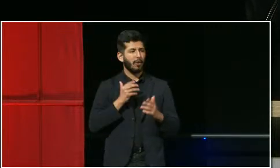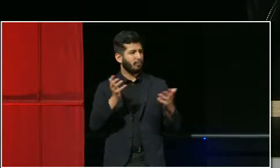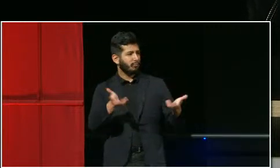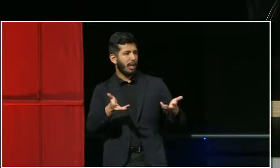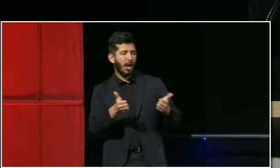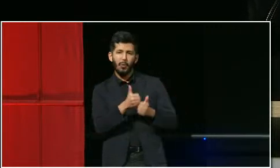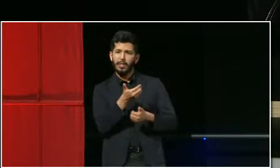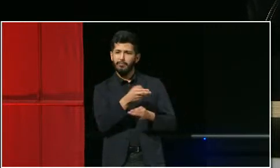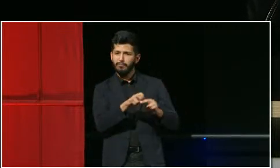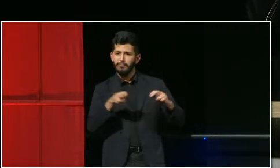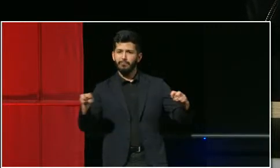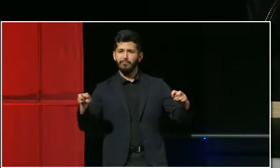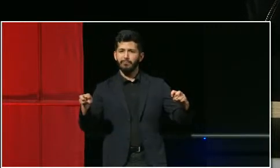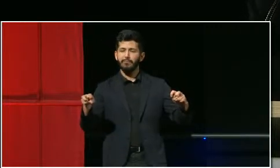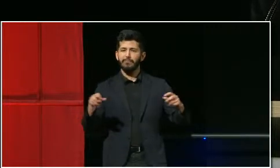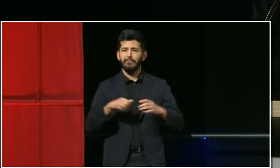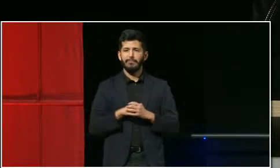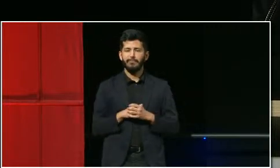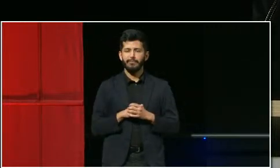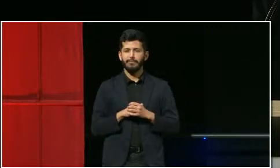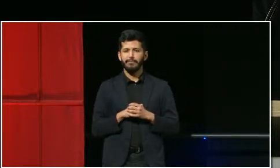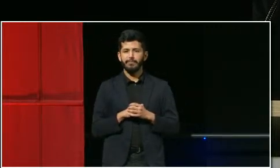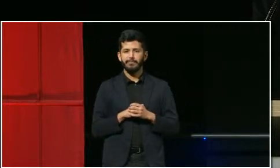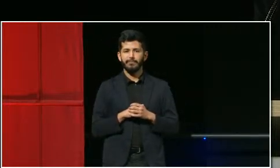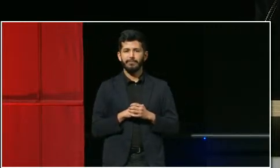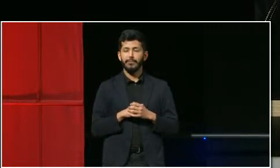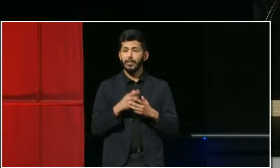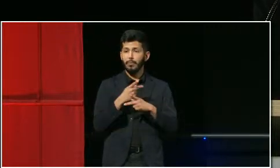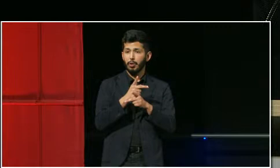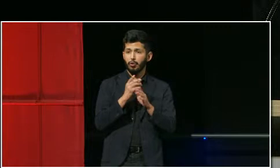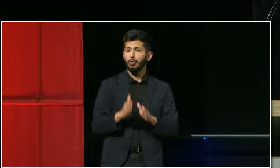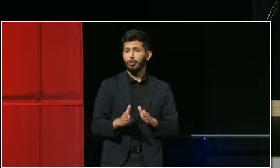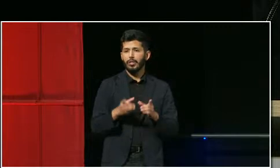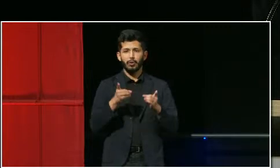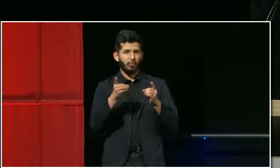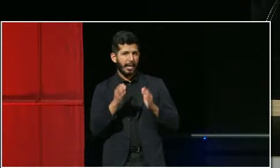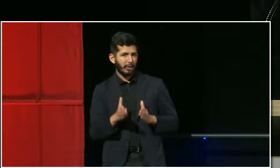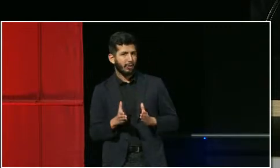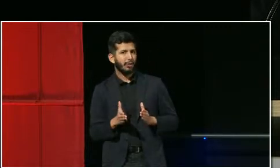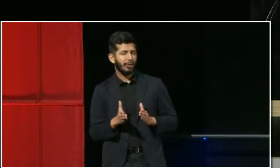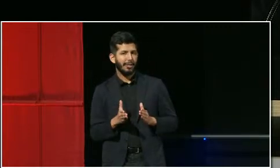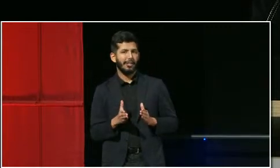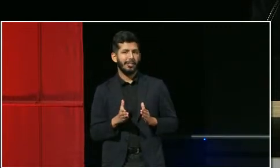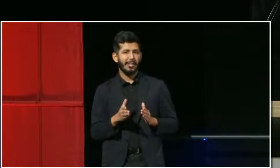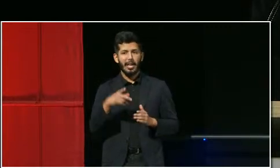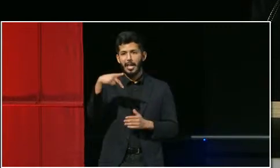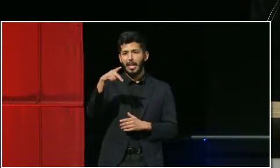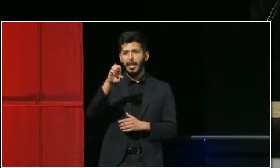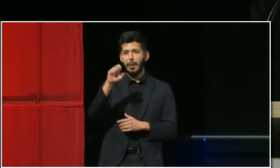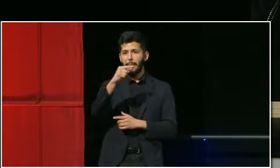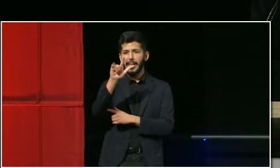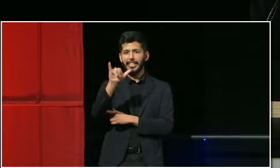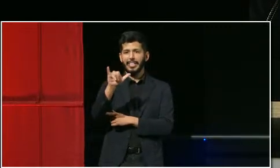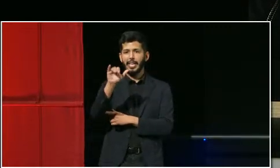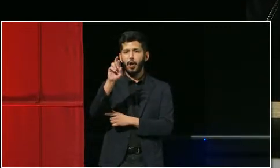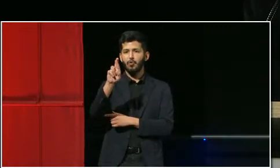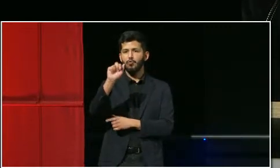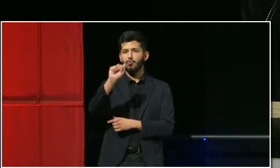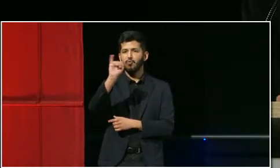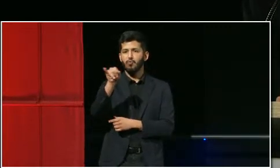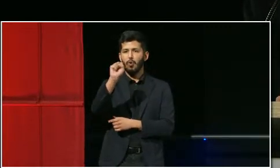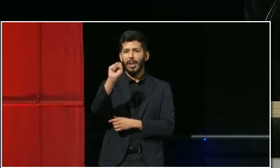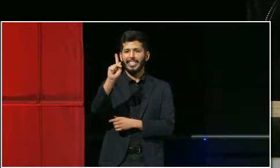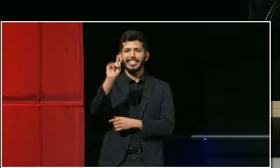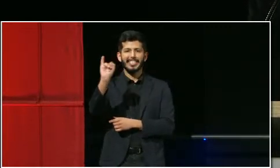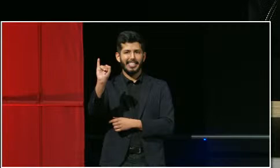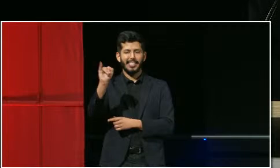our nominated short filmmakers. Producer, director, Peggy Rajski